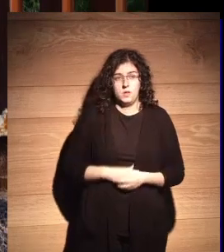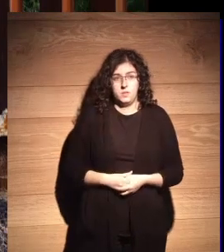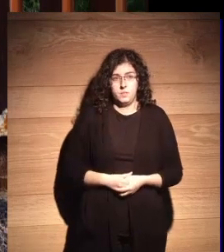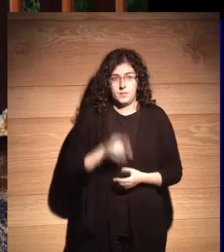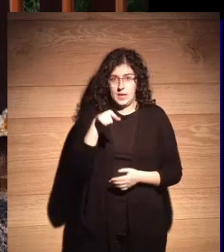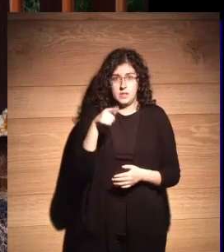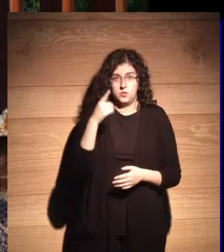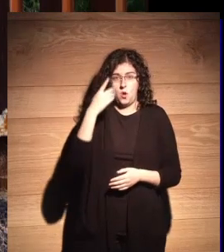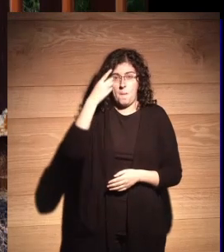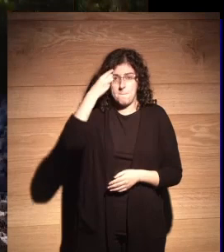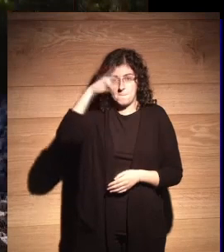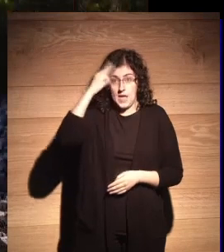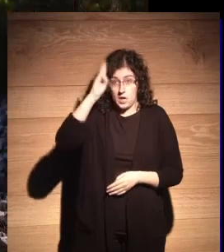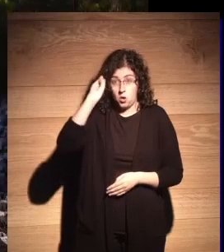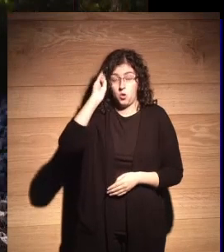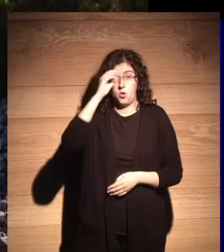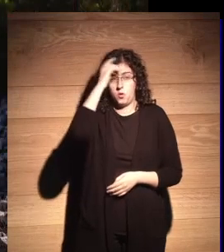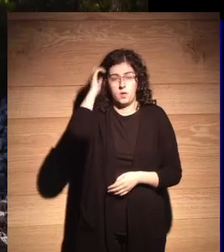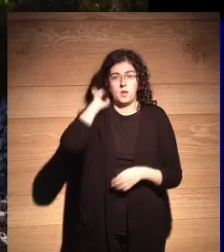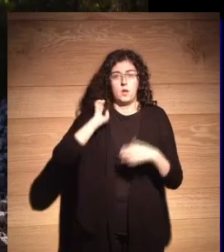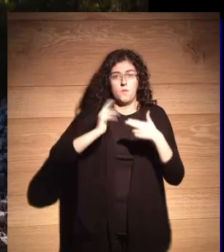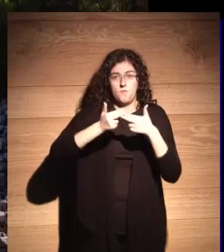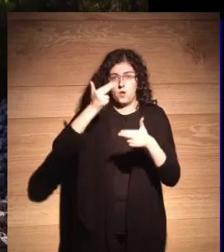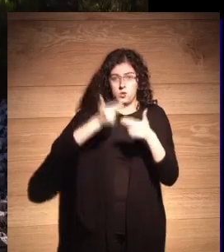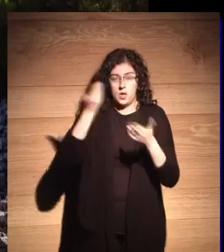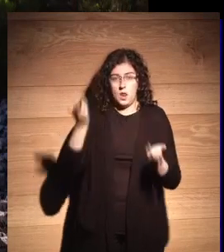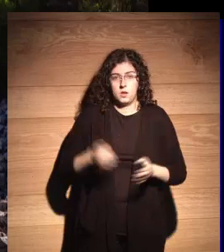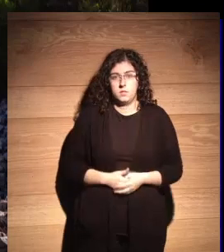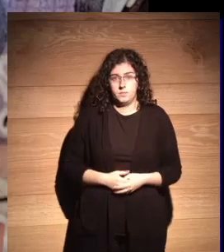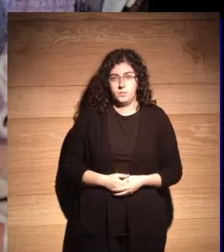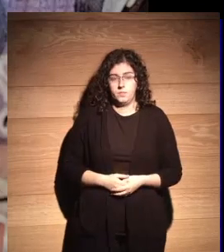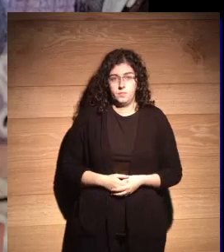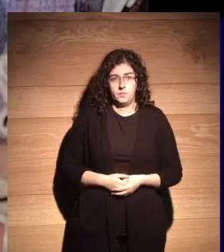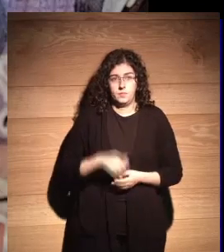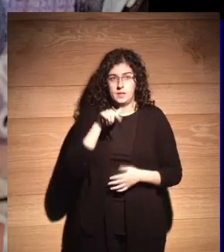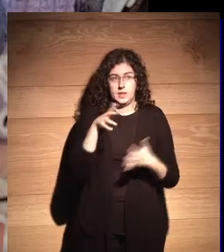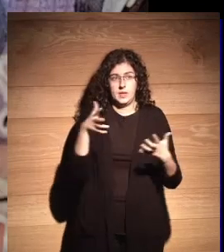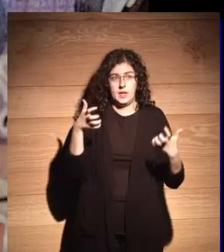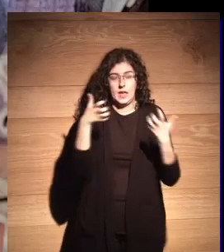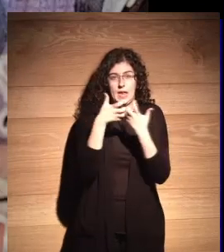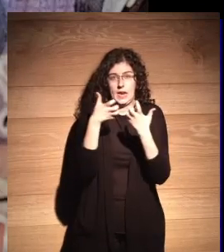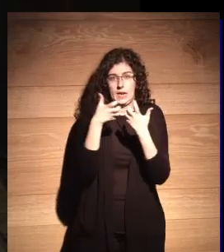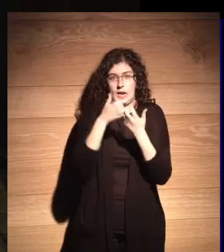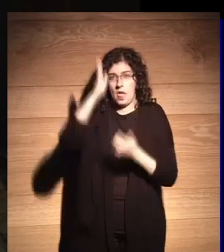This is Mexico This is border. Trump's. Yeah. This is Donald Trump's wall. Yeah.